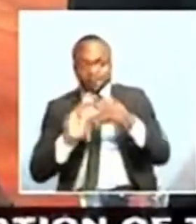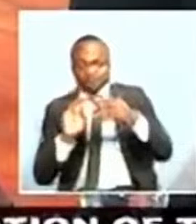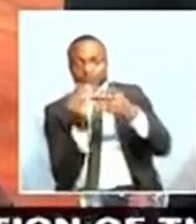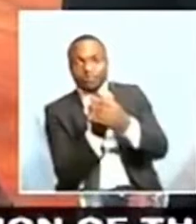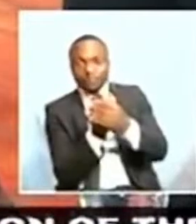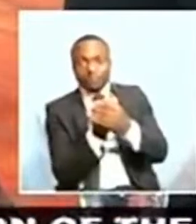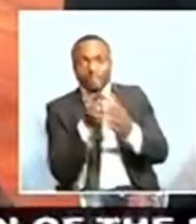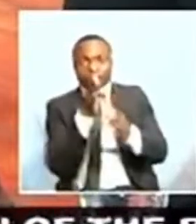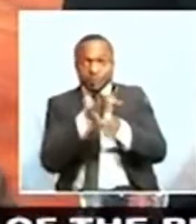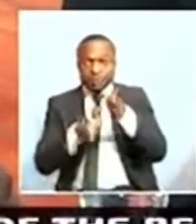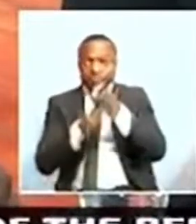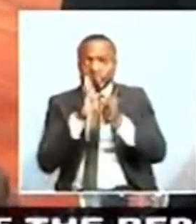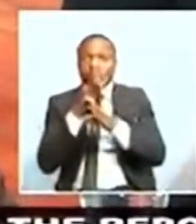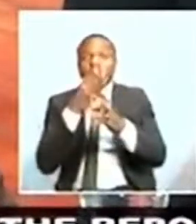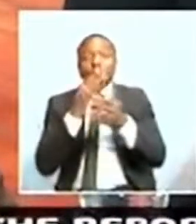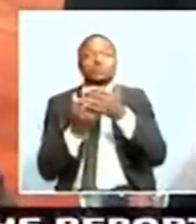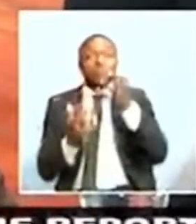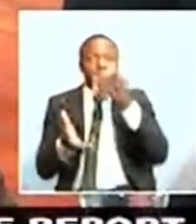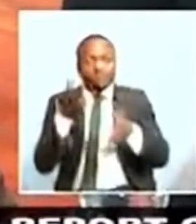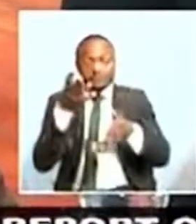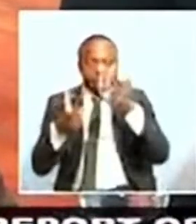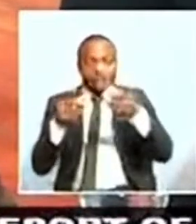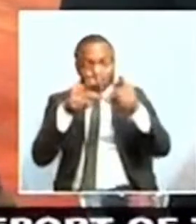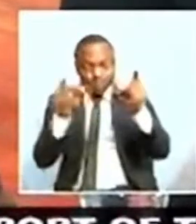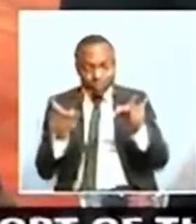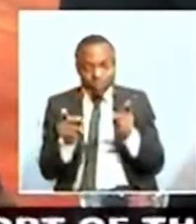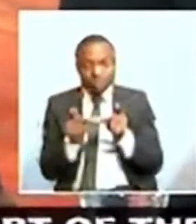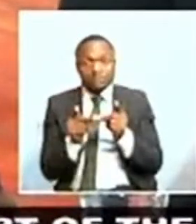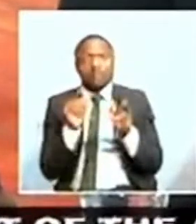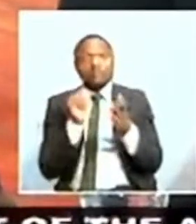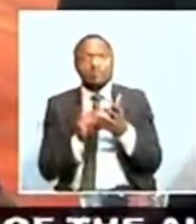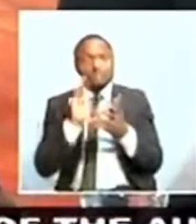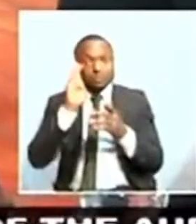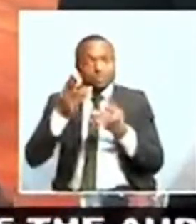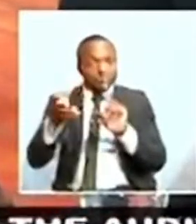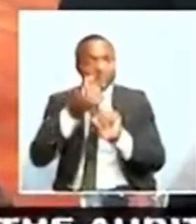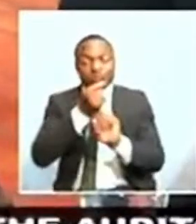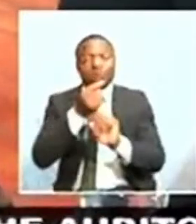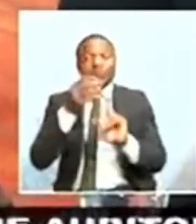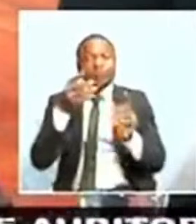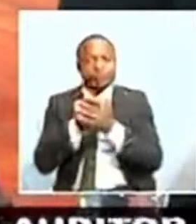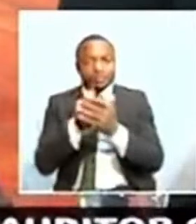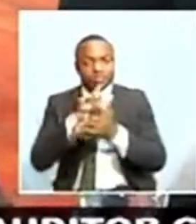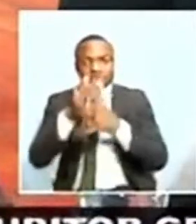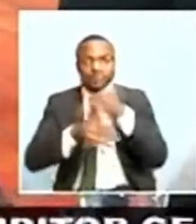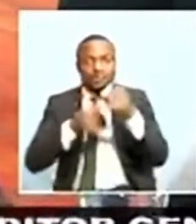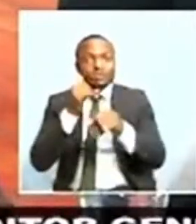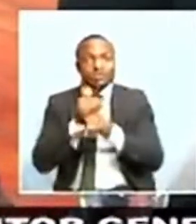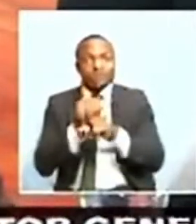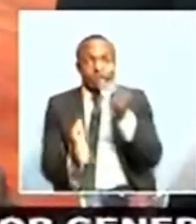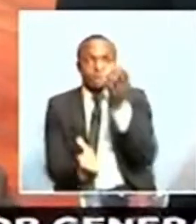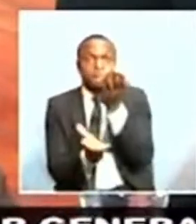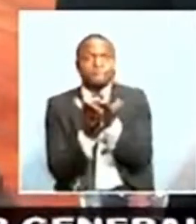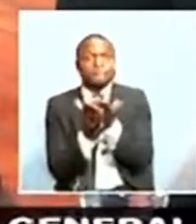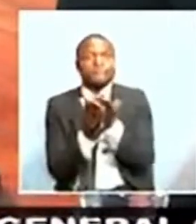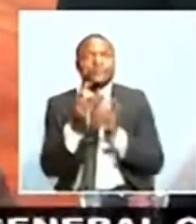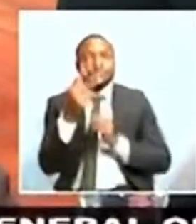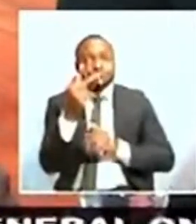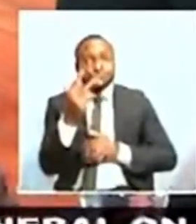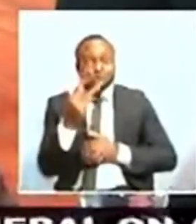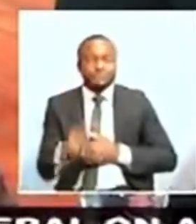construction of a modern fire station in 2025 budget and hopes that this will be achieved within the financial year. Appendix